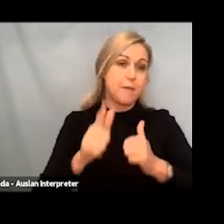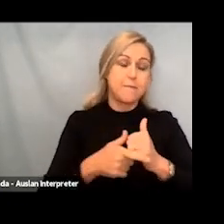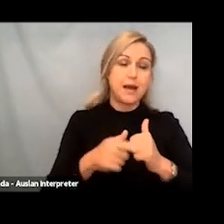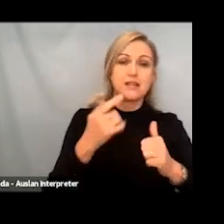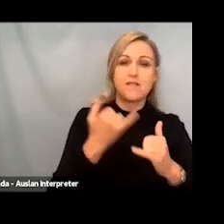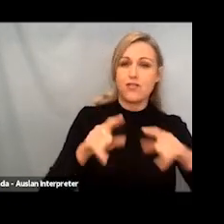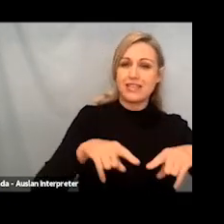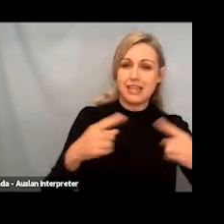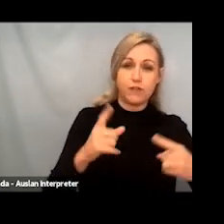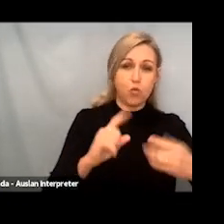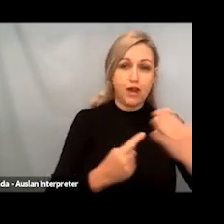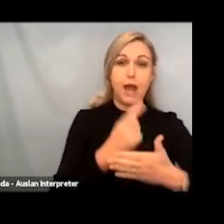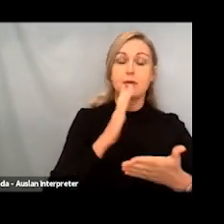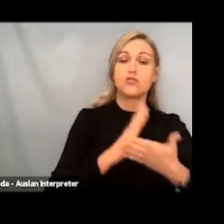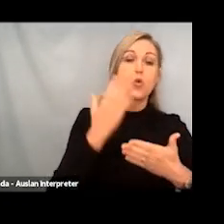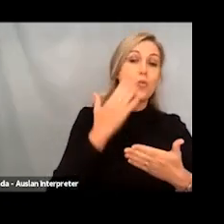during a psychedelic experience.